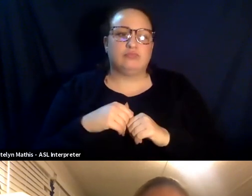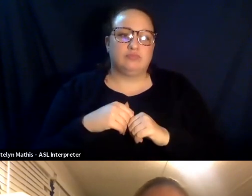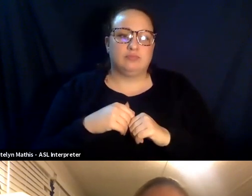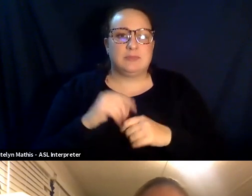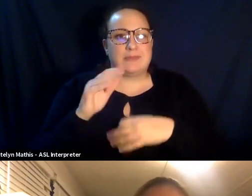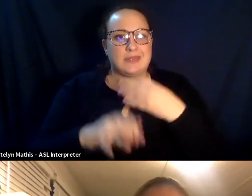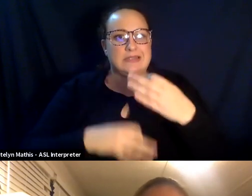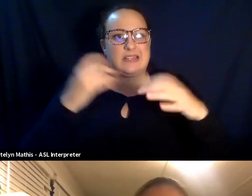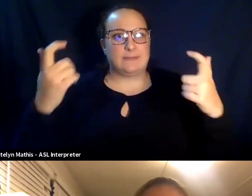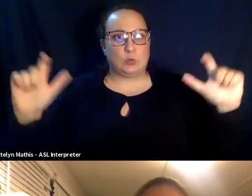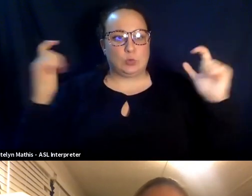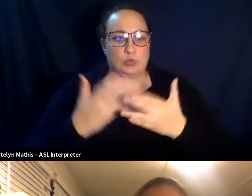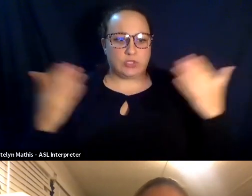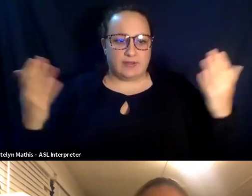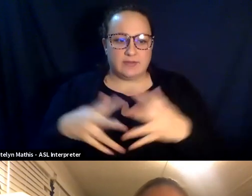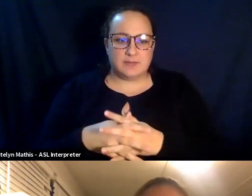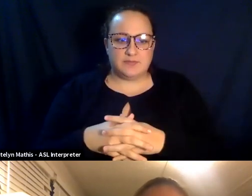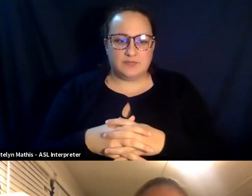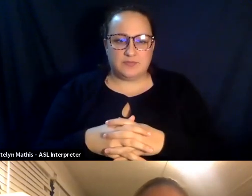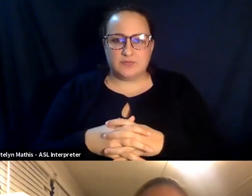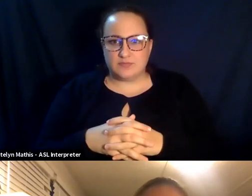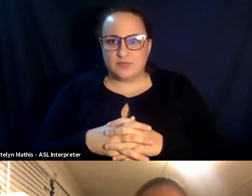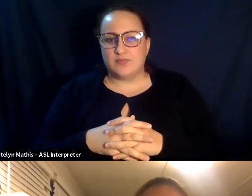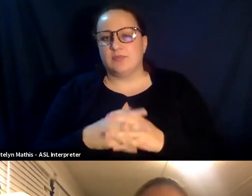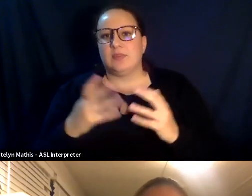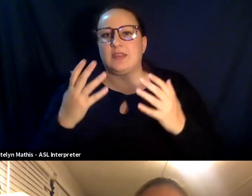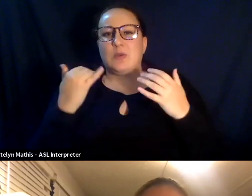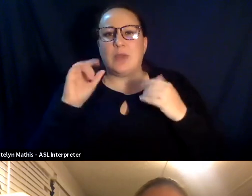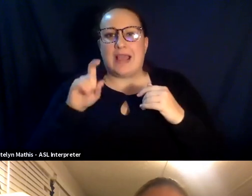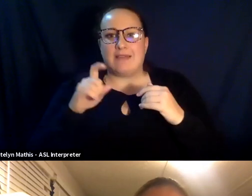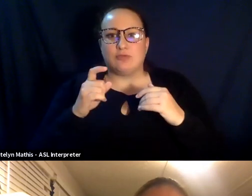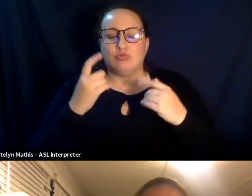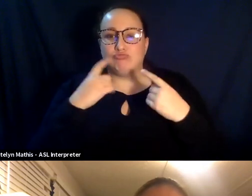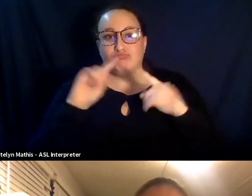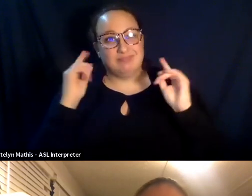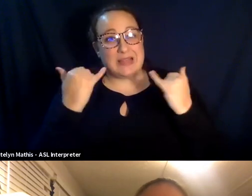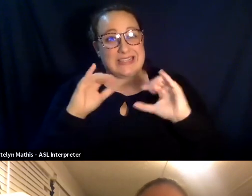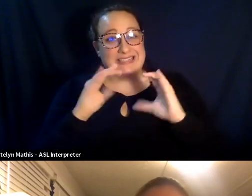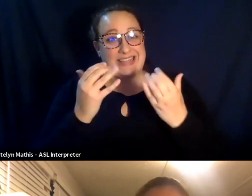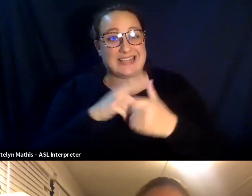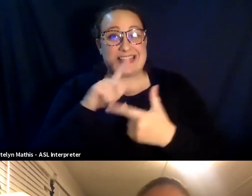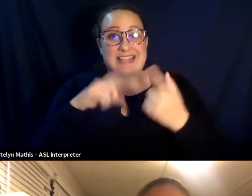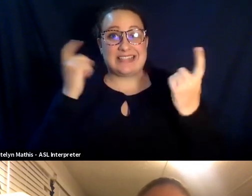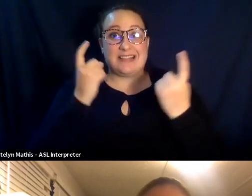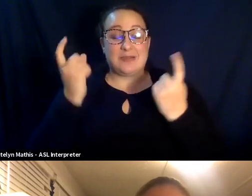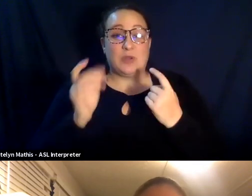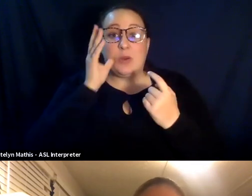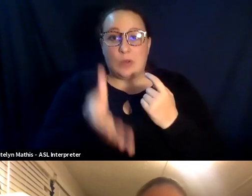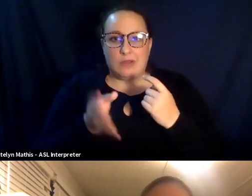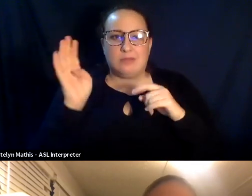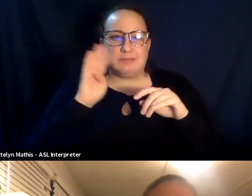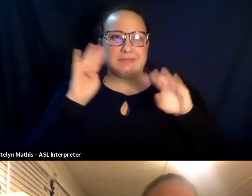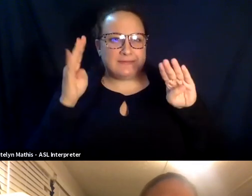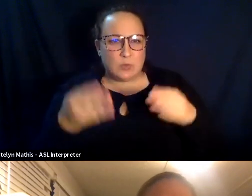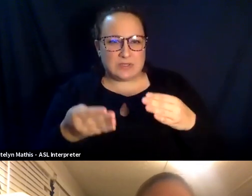great big huge thing. You just have to get through this class right now. Then we're going to celebrate. Keeping it focused on the moment rather